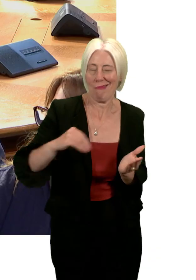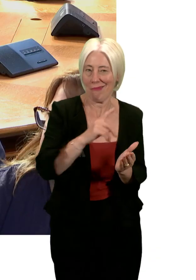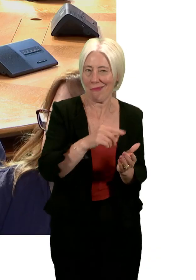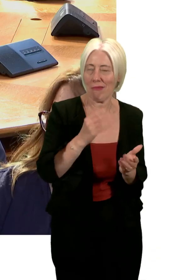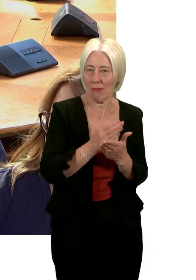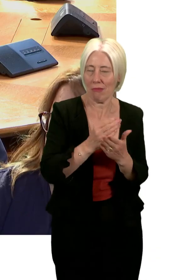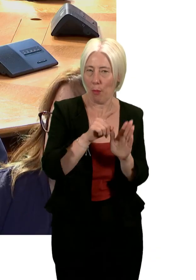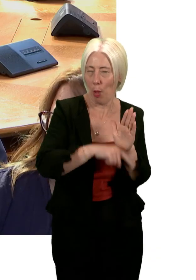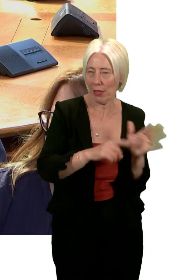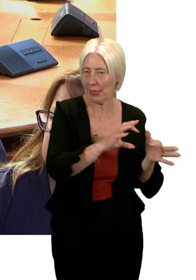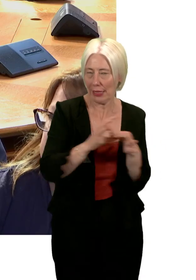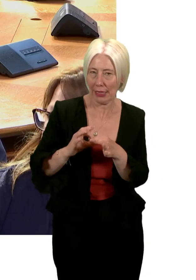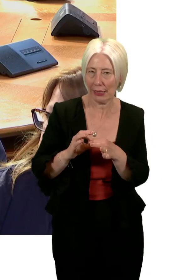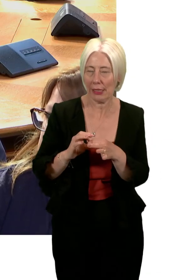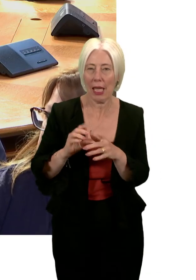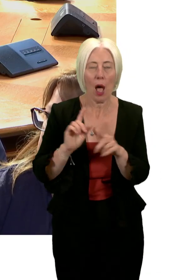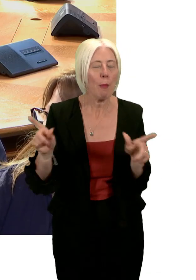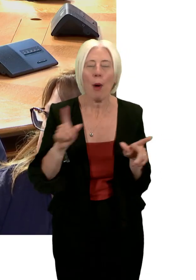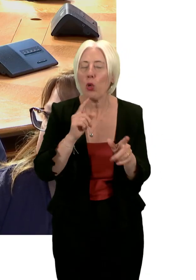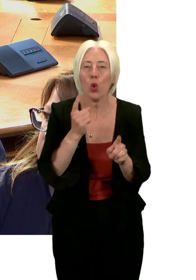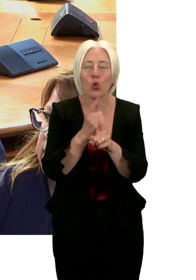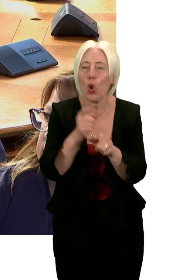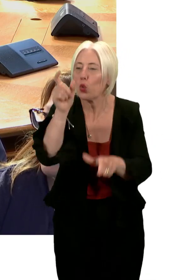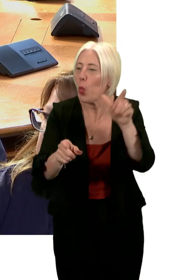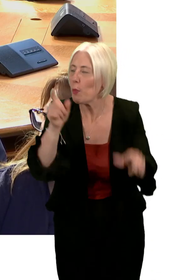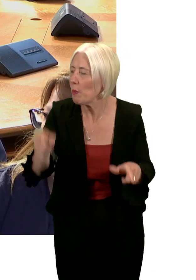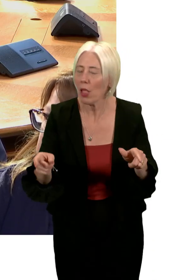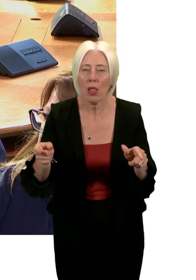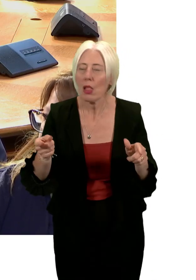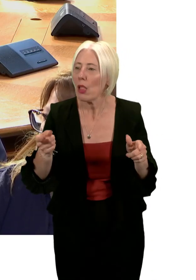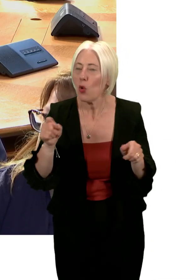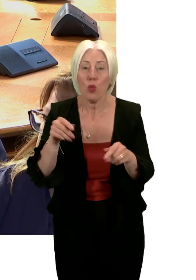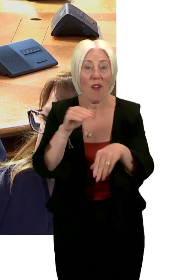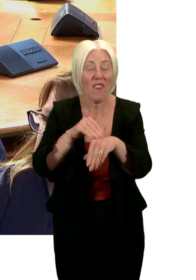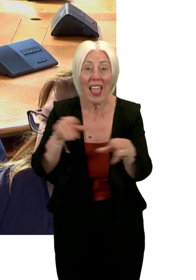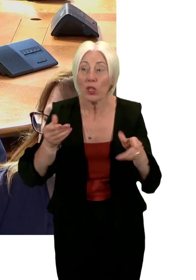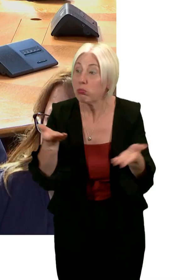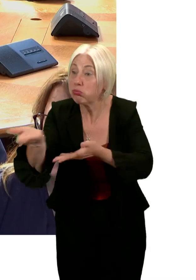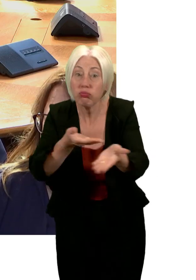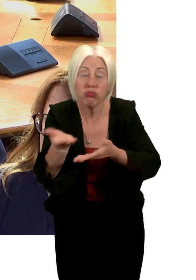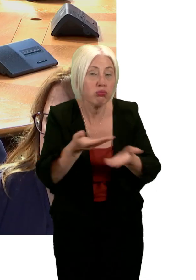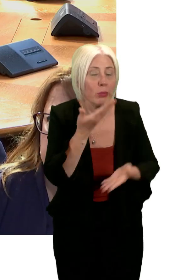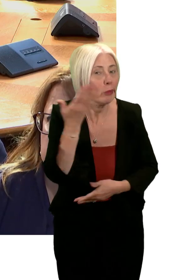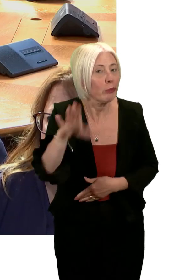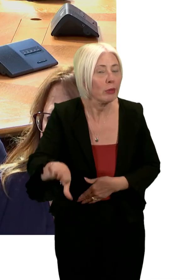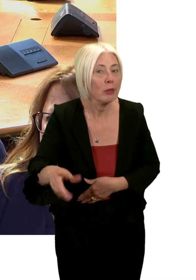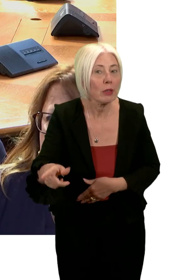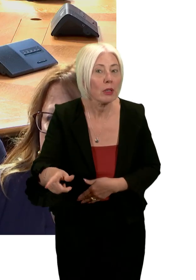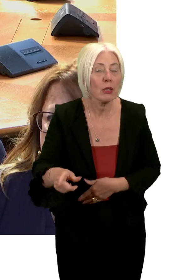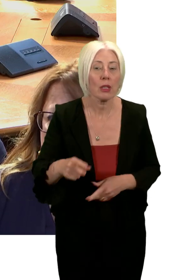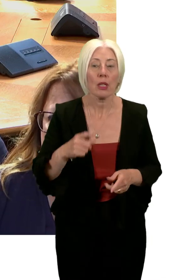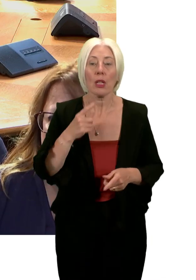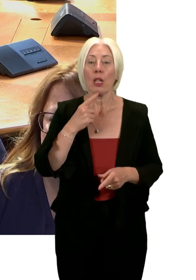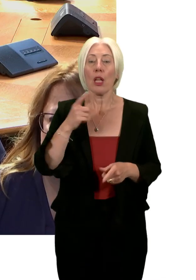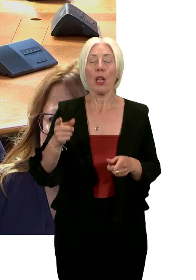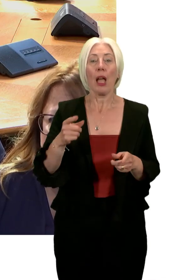legitimate stakeholders to be consulted in the food conversations. Can we hear from the speakers,